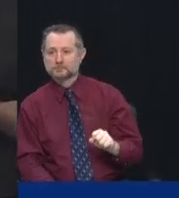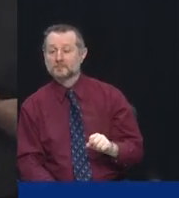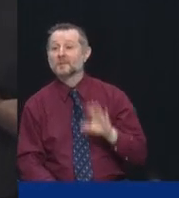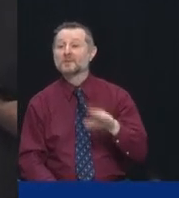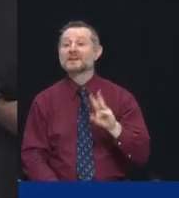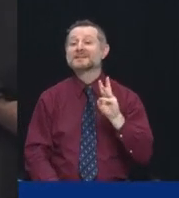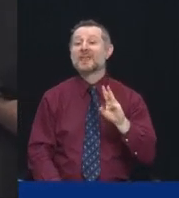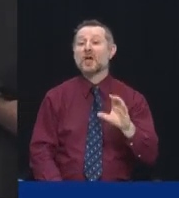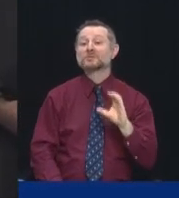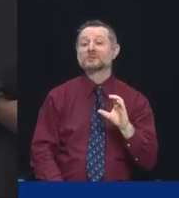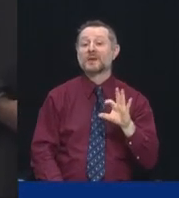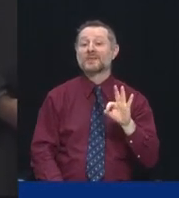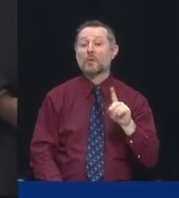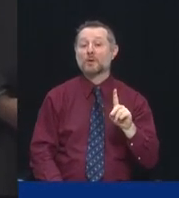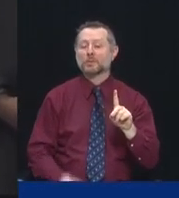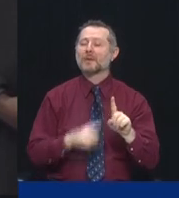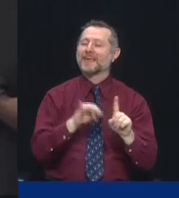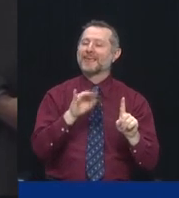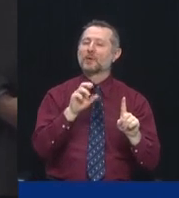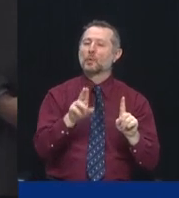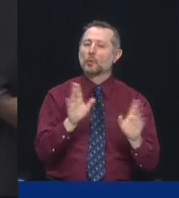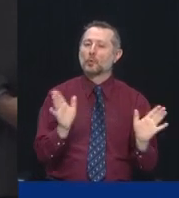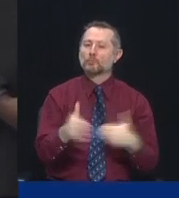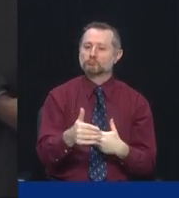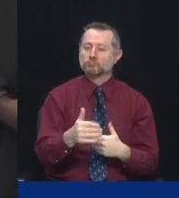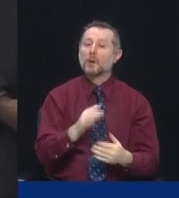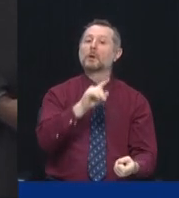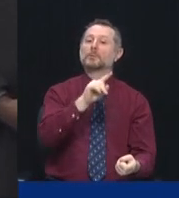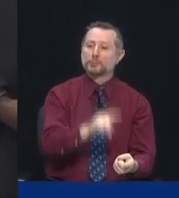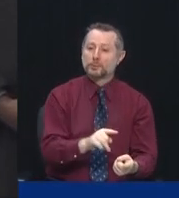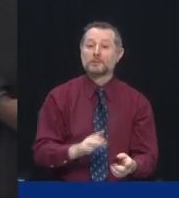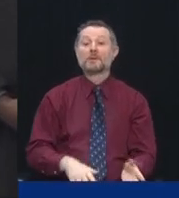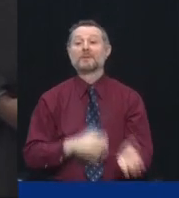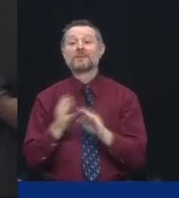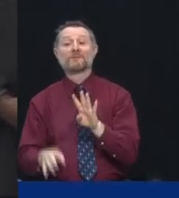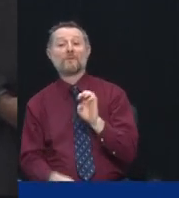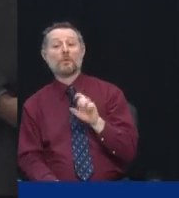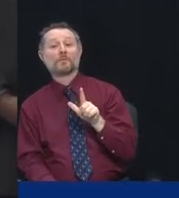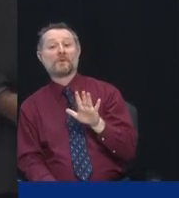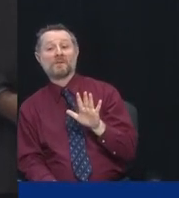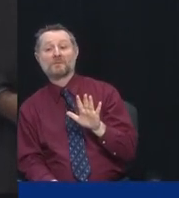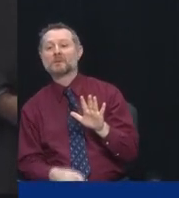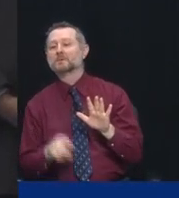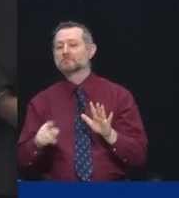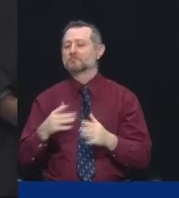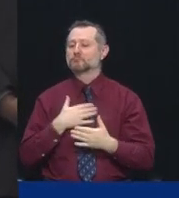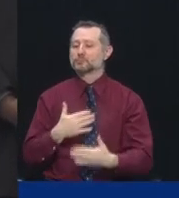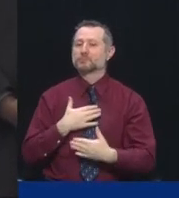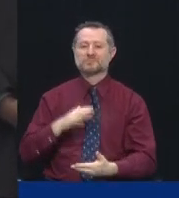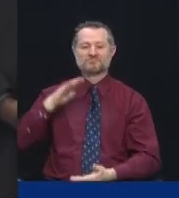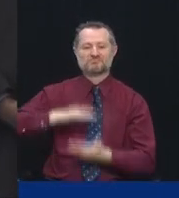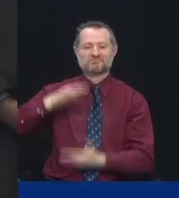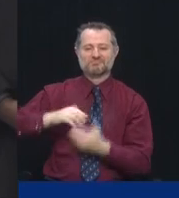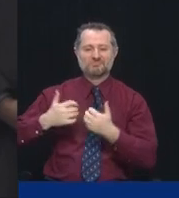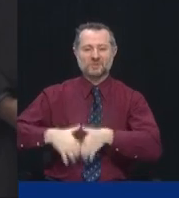that's down. 425 New Yorkers intubated, that's down. Lowest since December